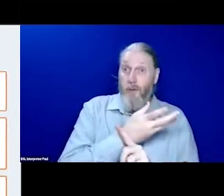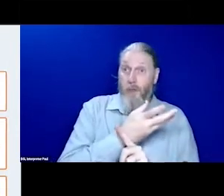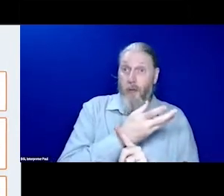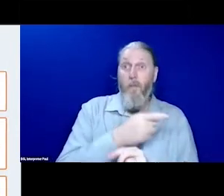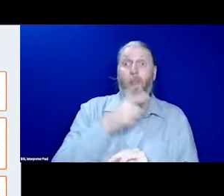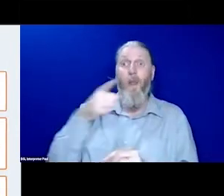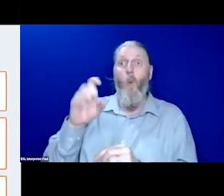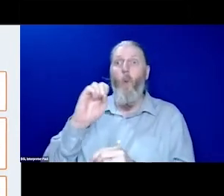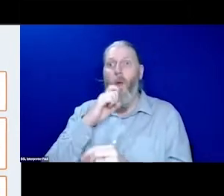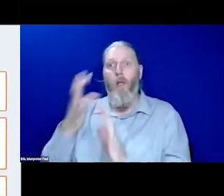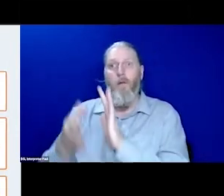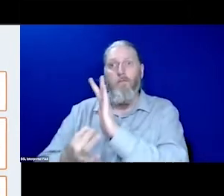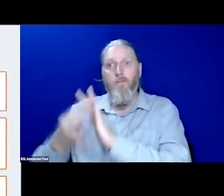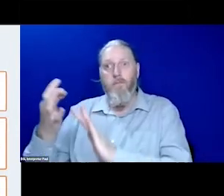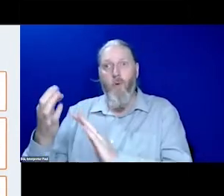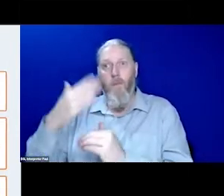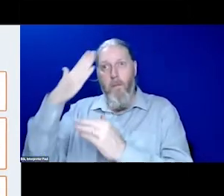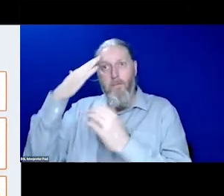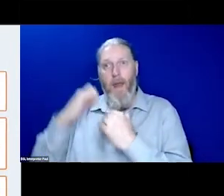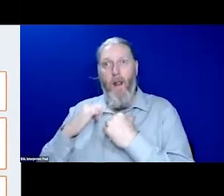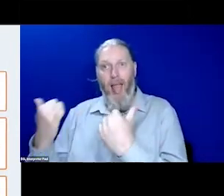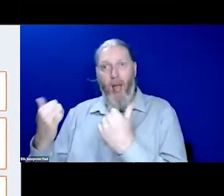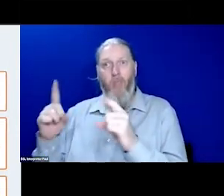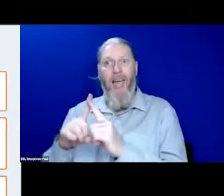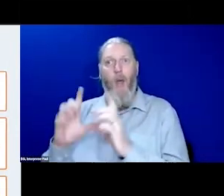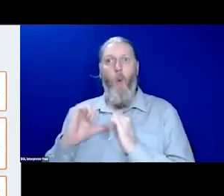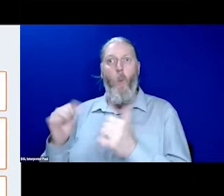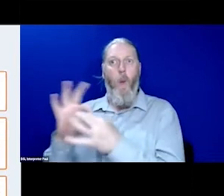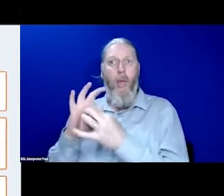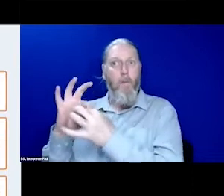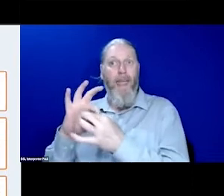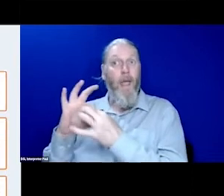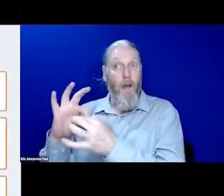and well-being that vastly stand to benefit.